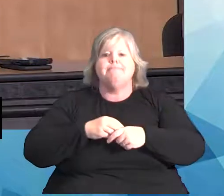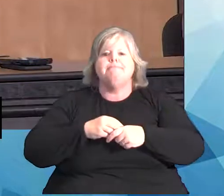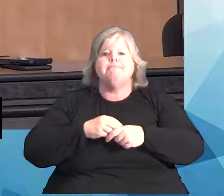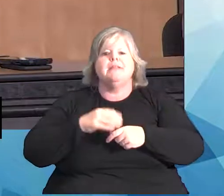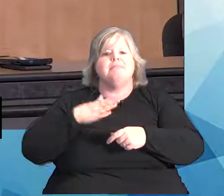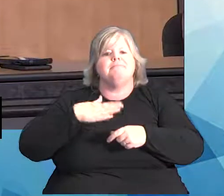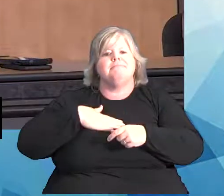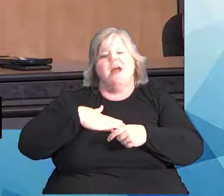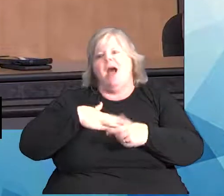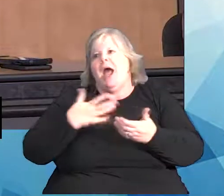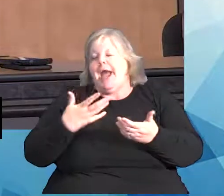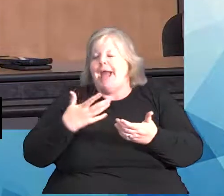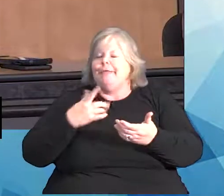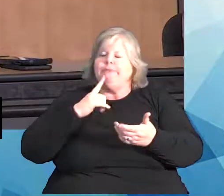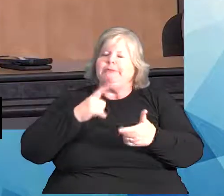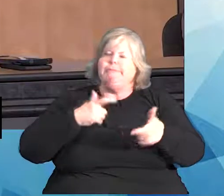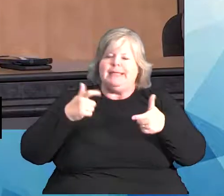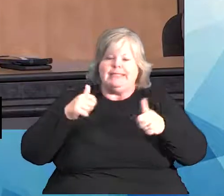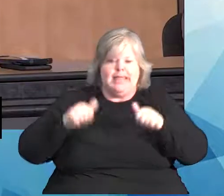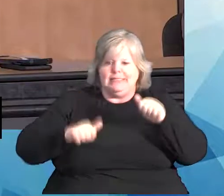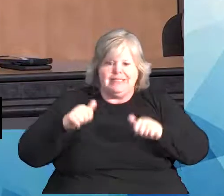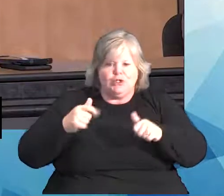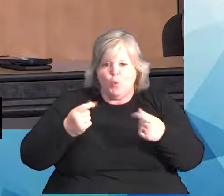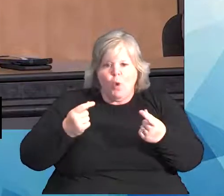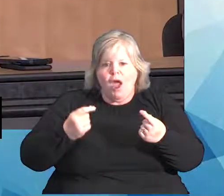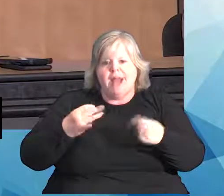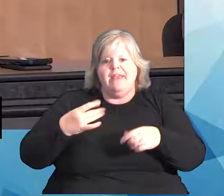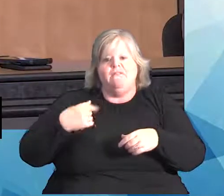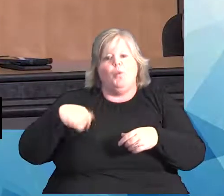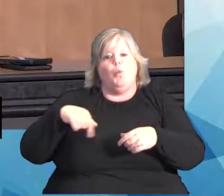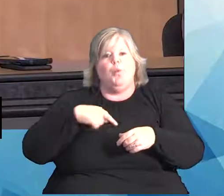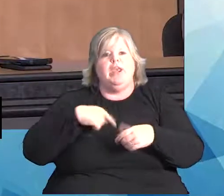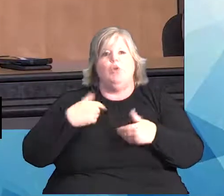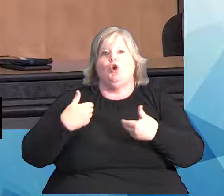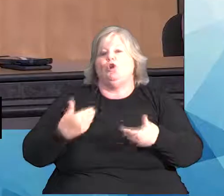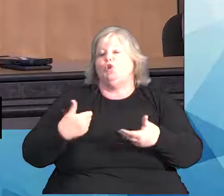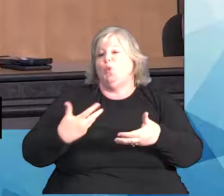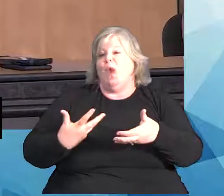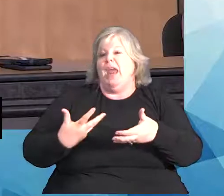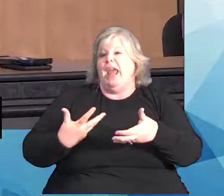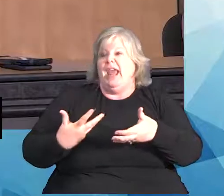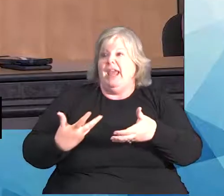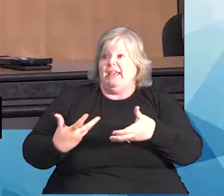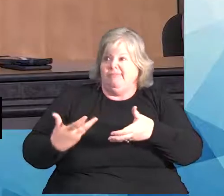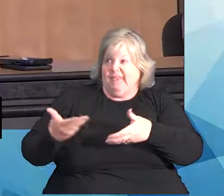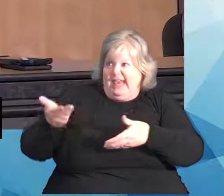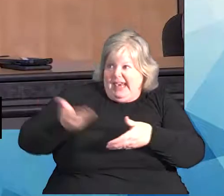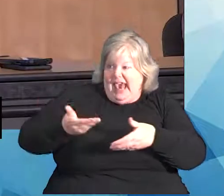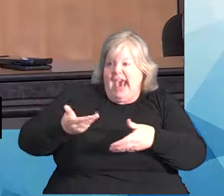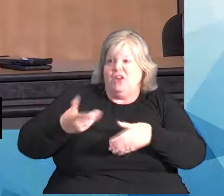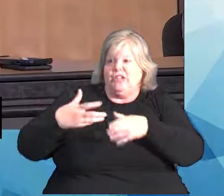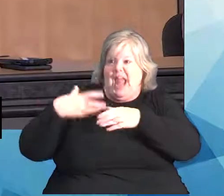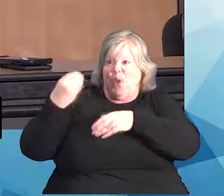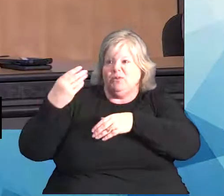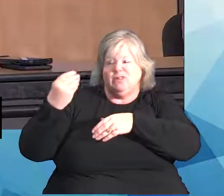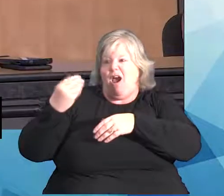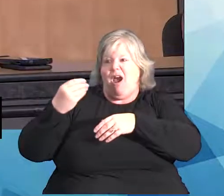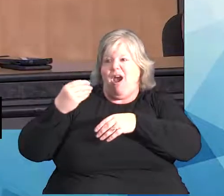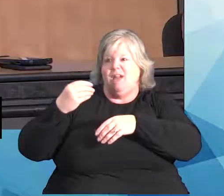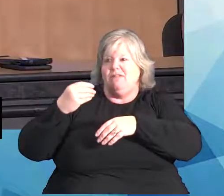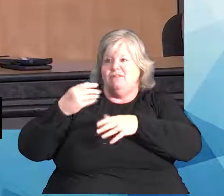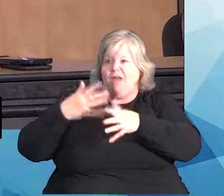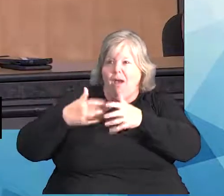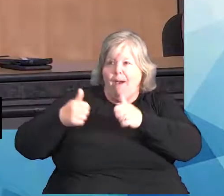My biggest hesitation is that if we were to engage an outside ombudsperson, if, for example, through an agency or